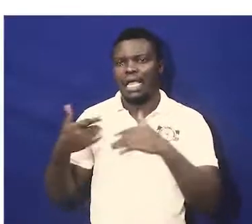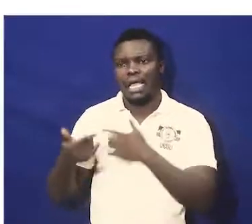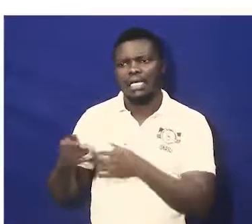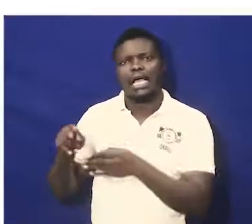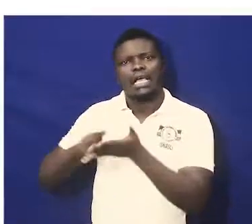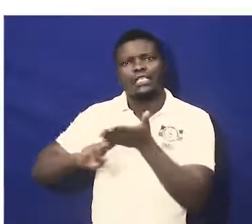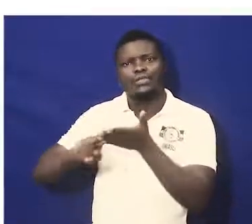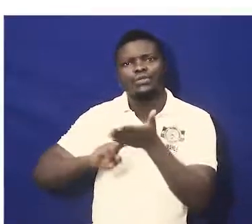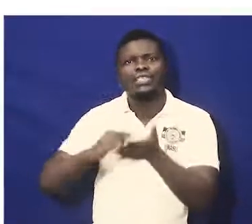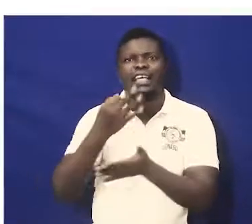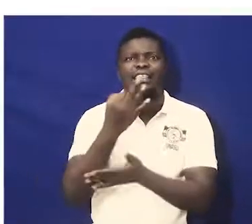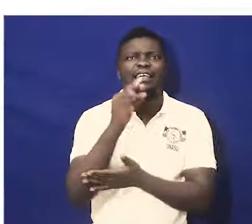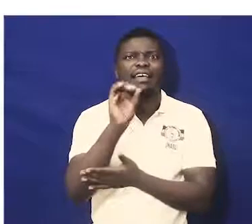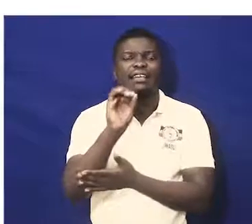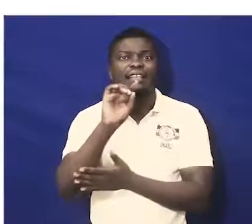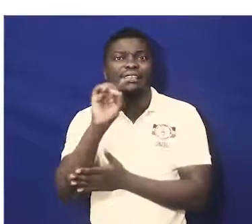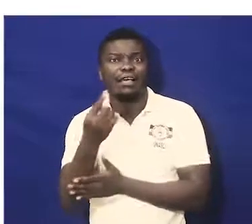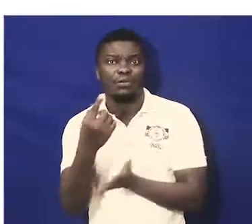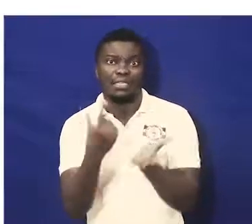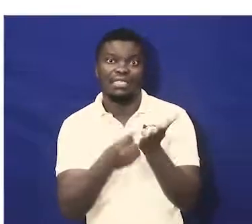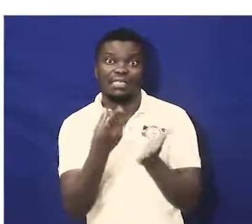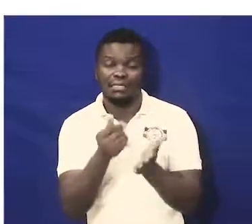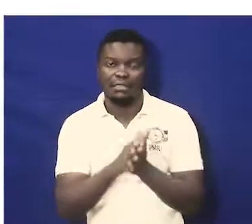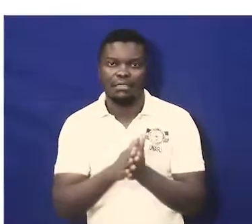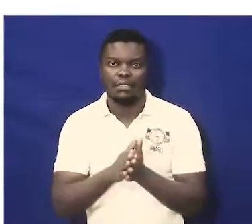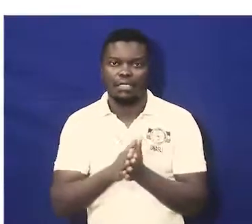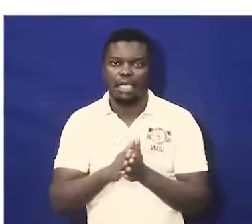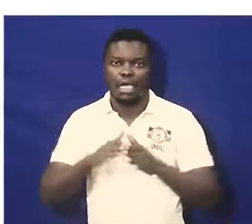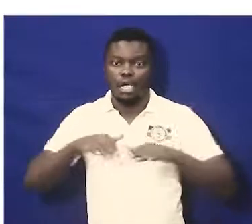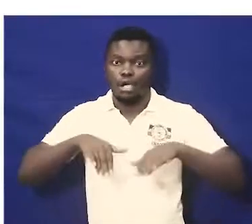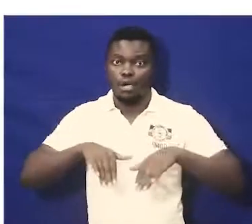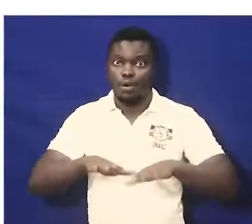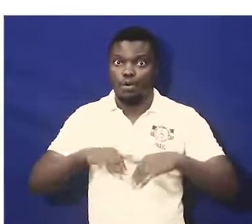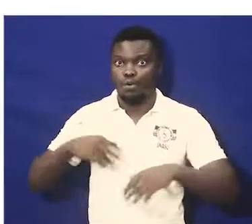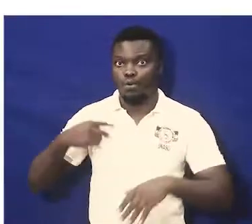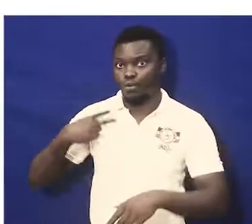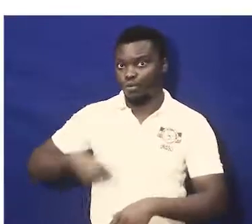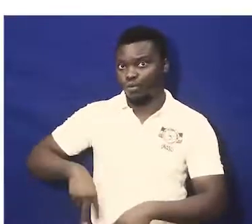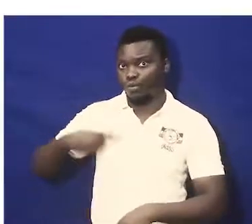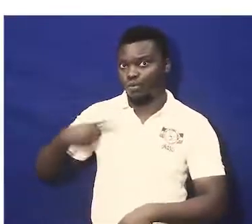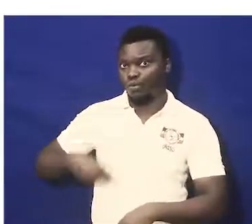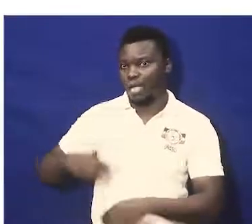30,000 Uganda shillings to make a girl's skirt.